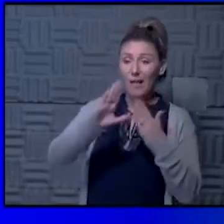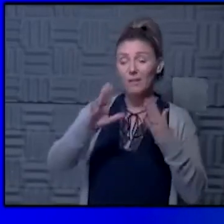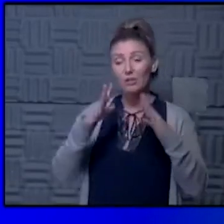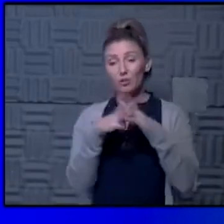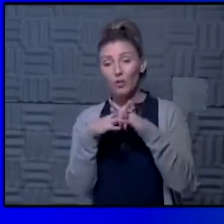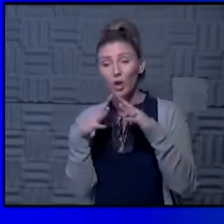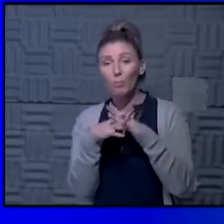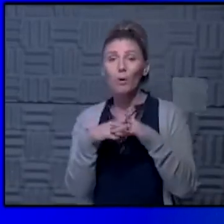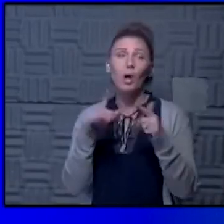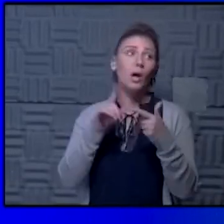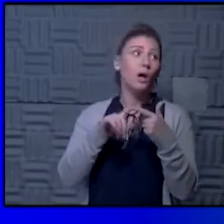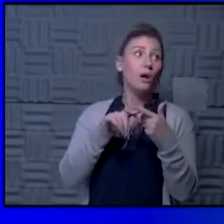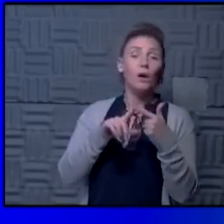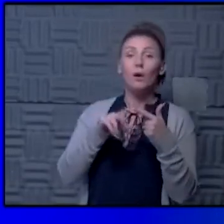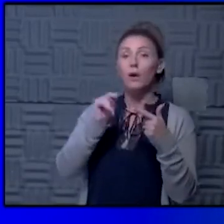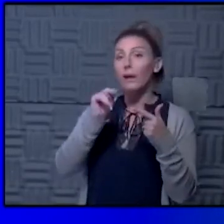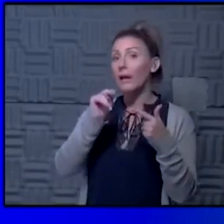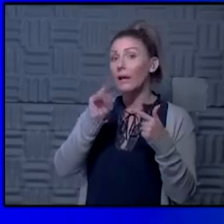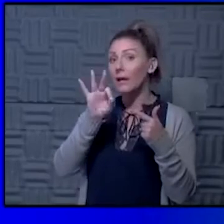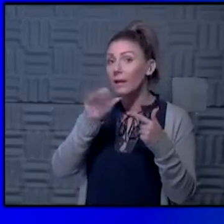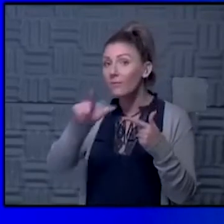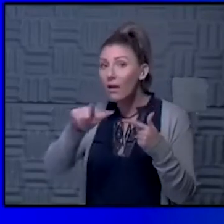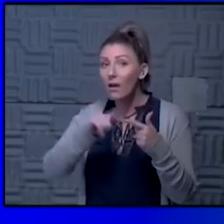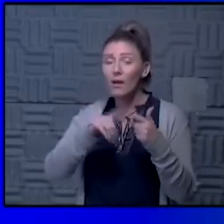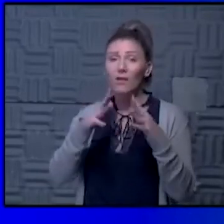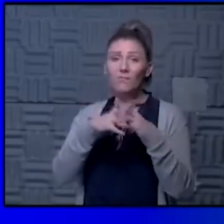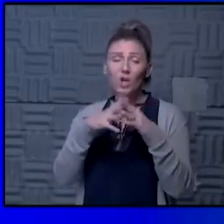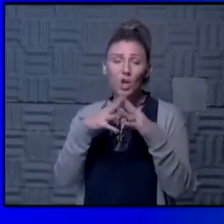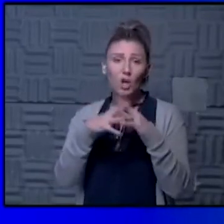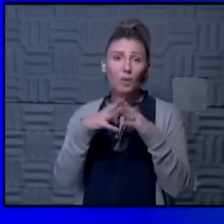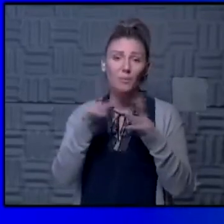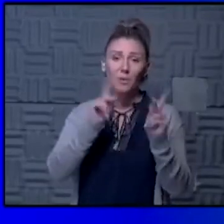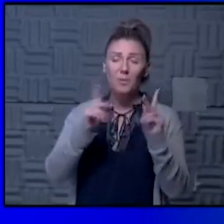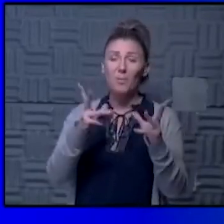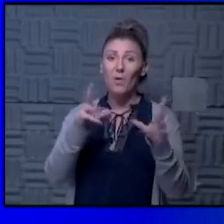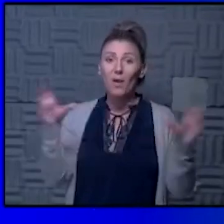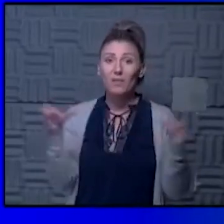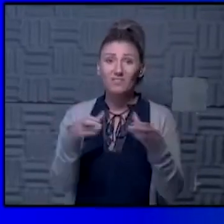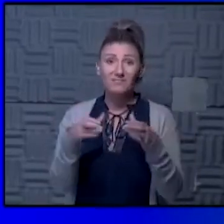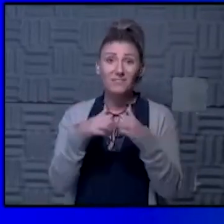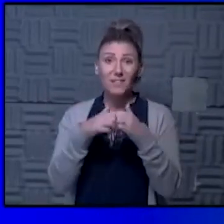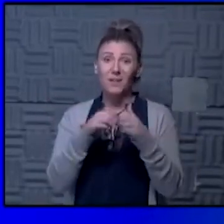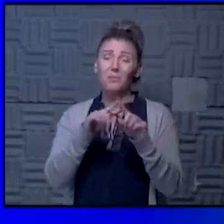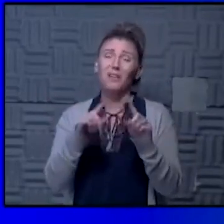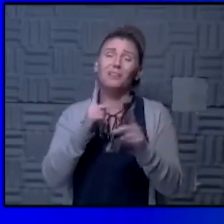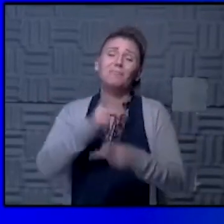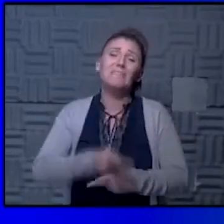to be NFL football on, and people will want to get together, but please